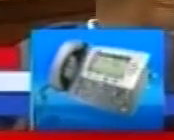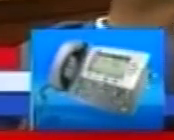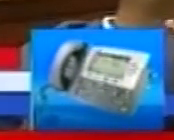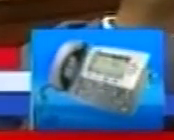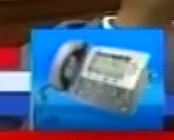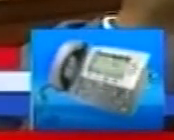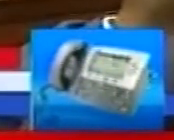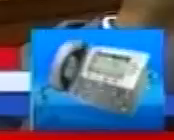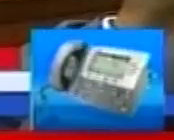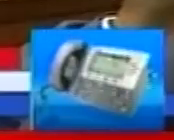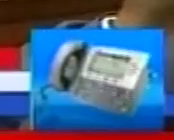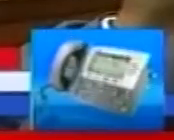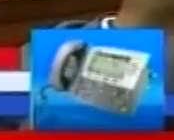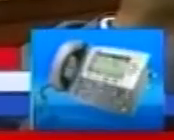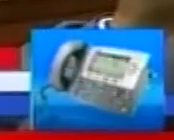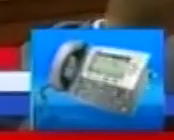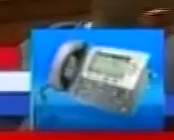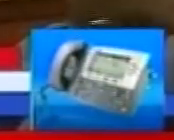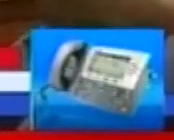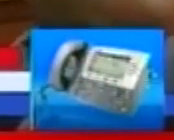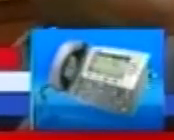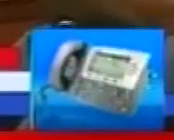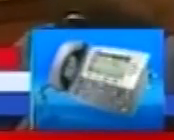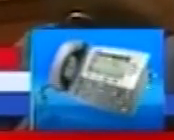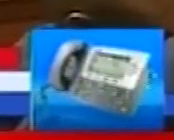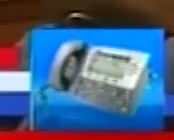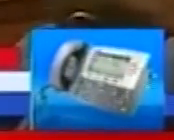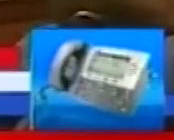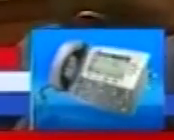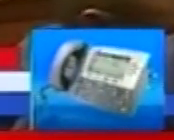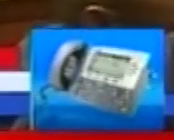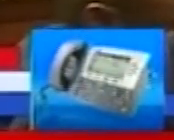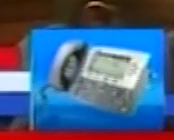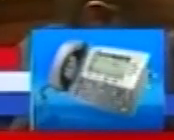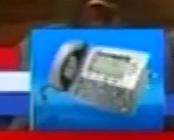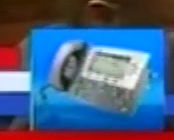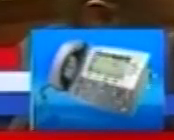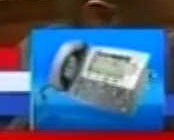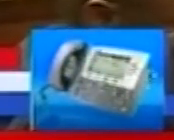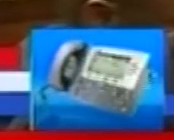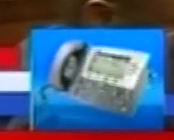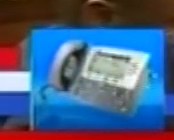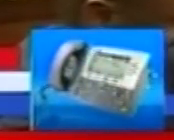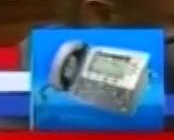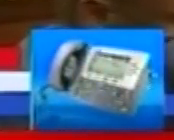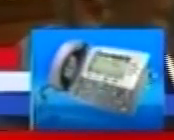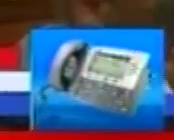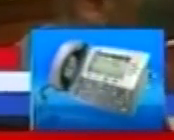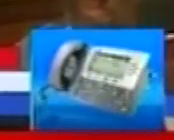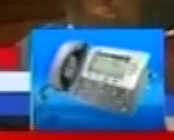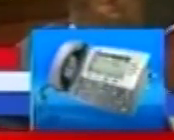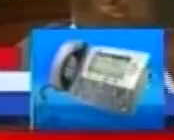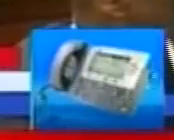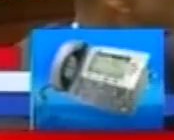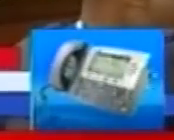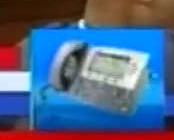And number two, this ruling comes at a critical time because it comes barely 2 days before the Honorable Willie Mutunga leaves